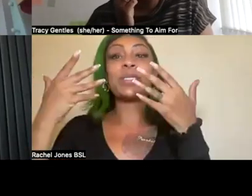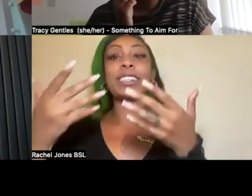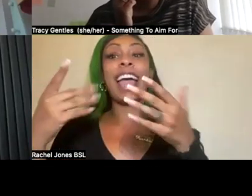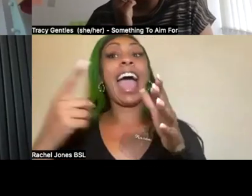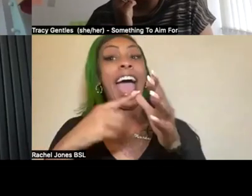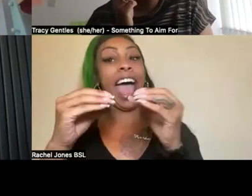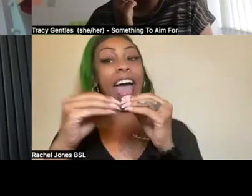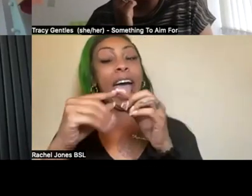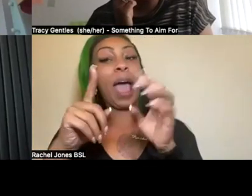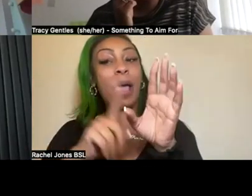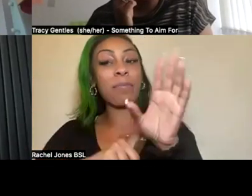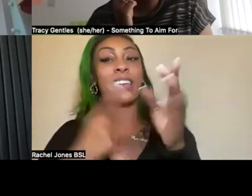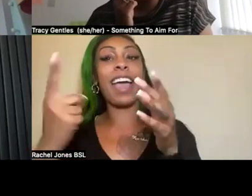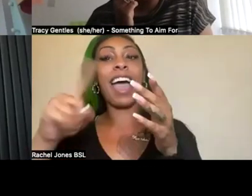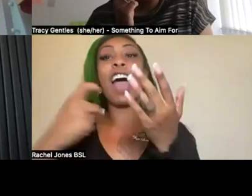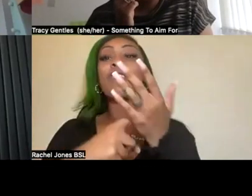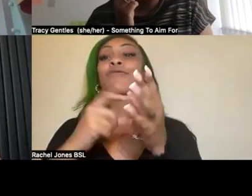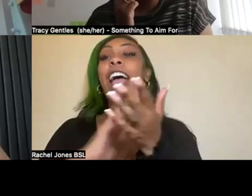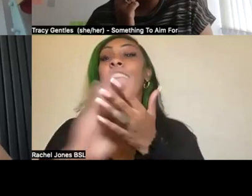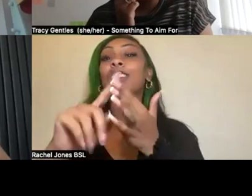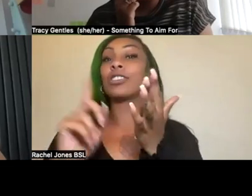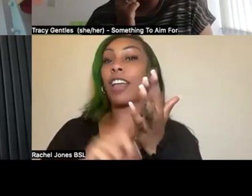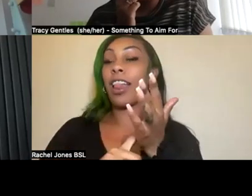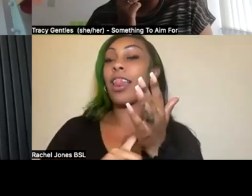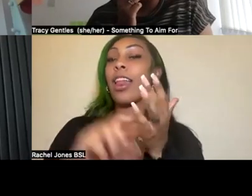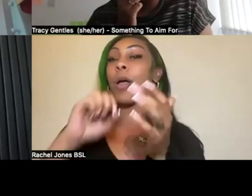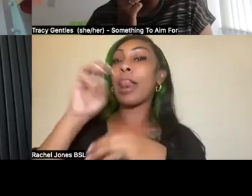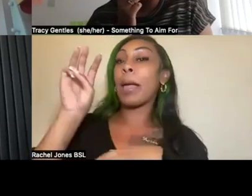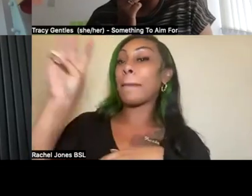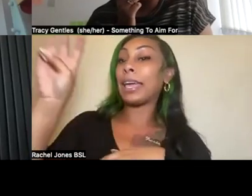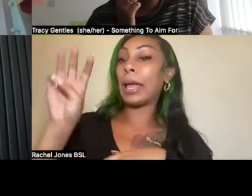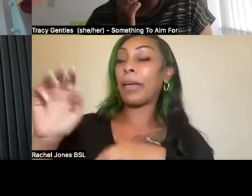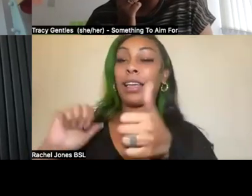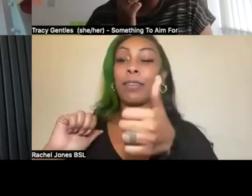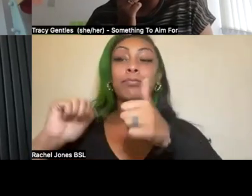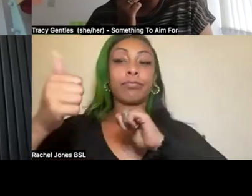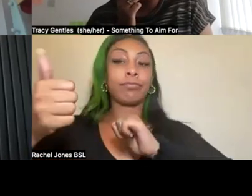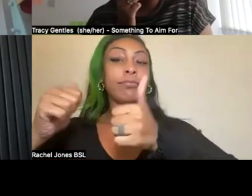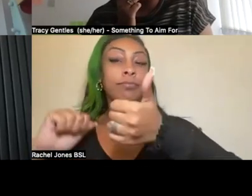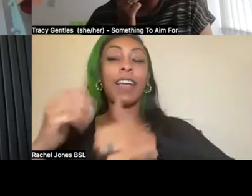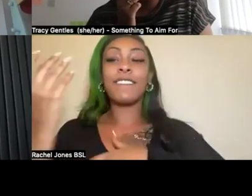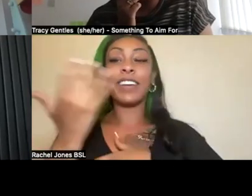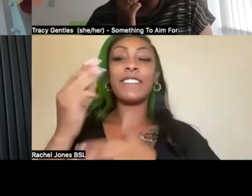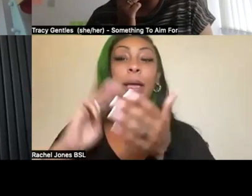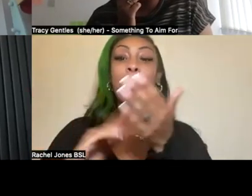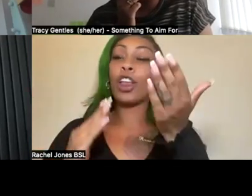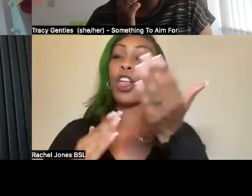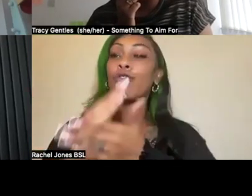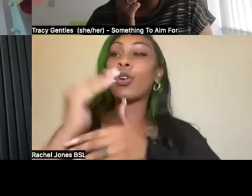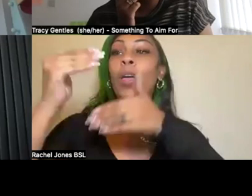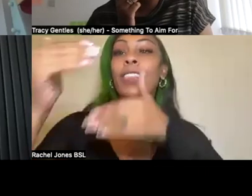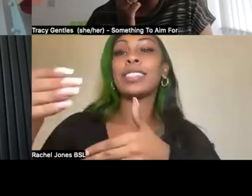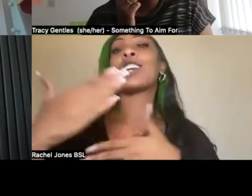and Rachel are joining us and they'll alternate every 15 minutes during this session. Thank you so